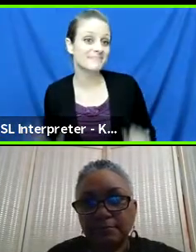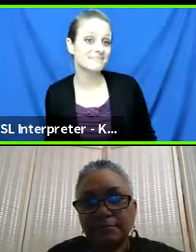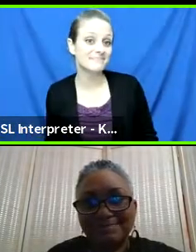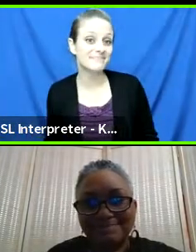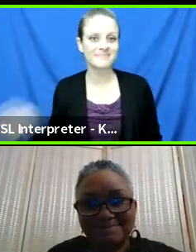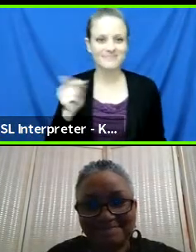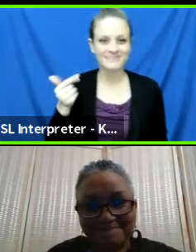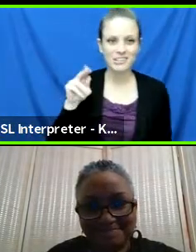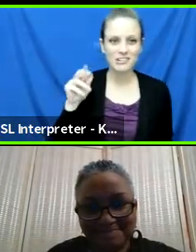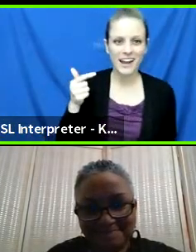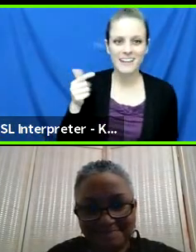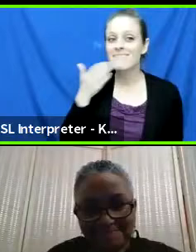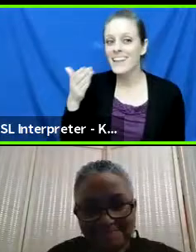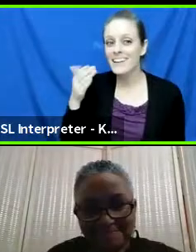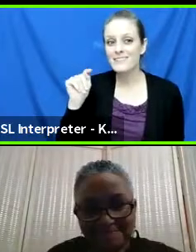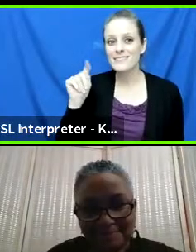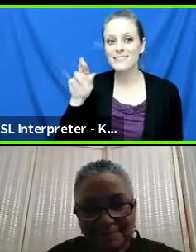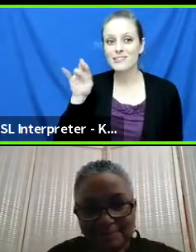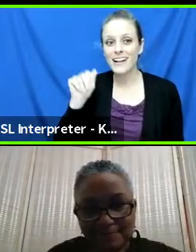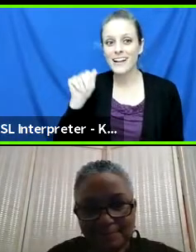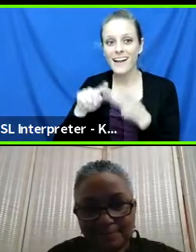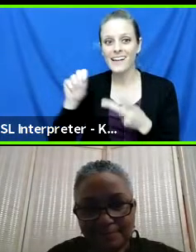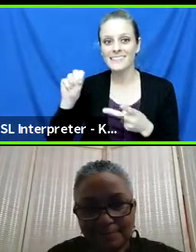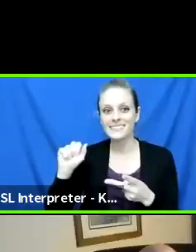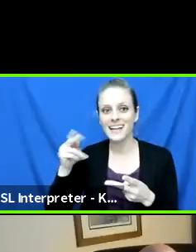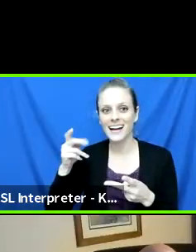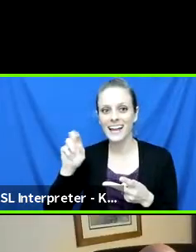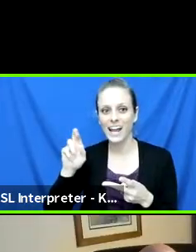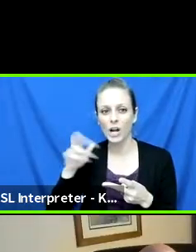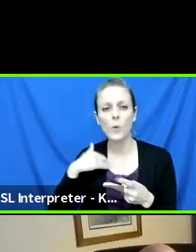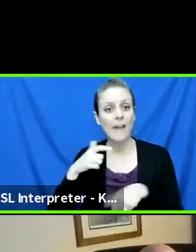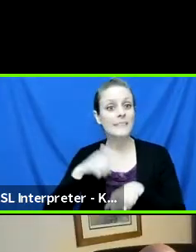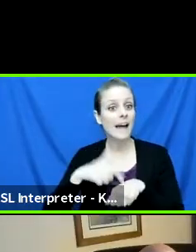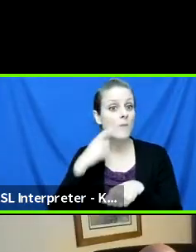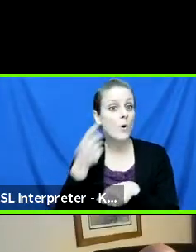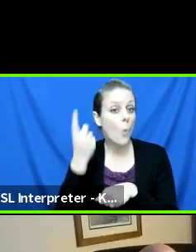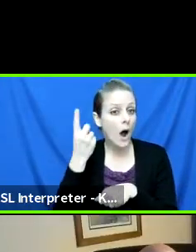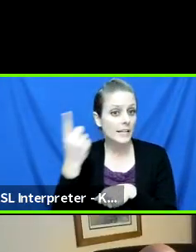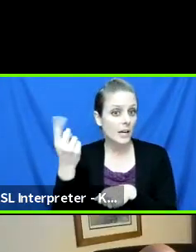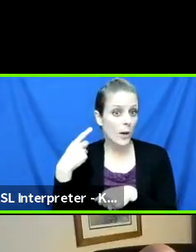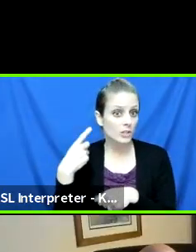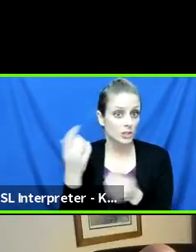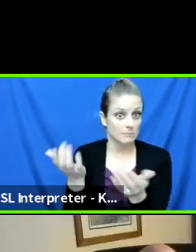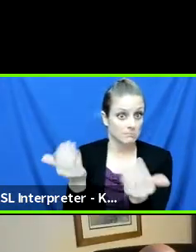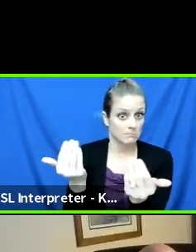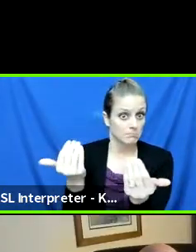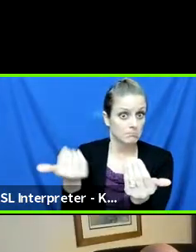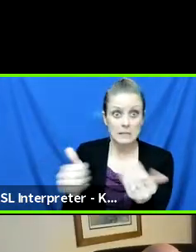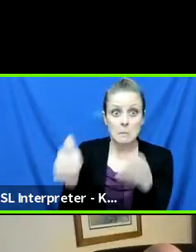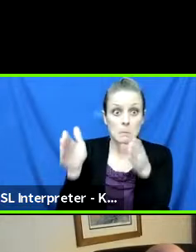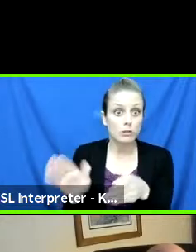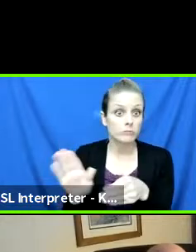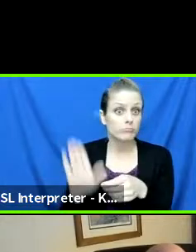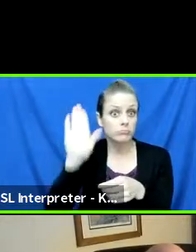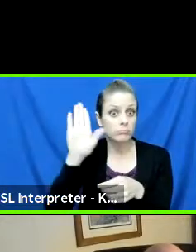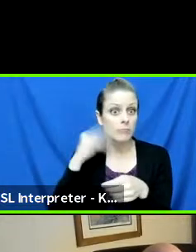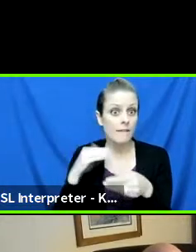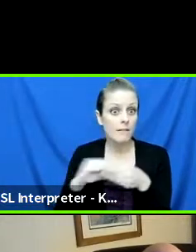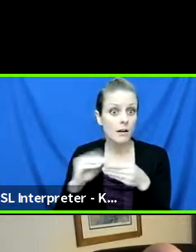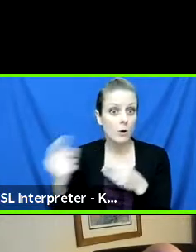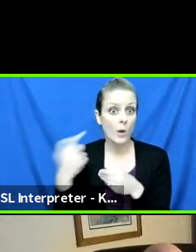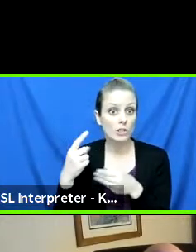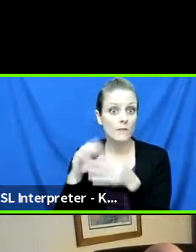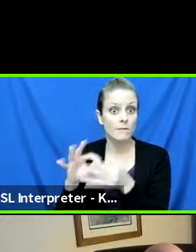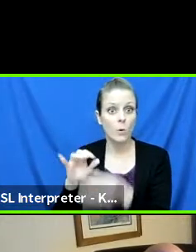Thank you, both Trina and Sahir. We have time for maybe one question. If anybody's got a question for our youth mobilizers.